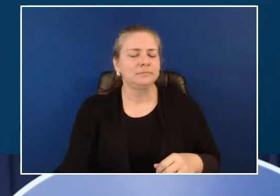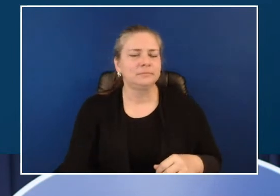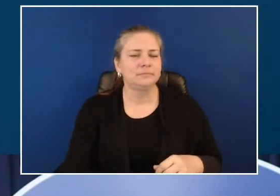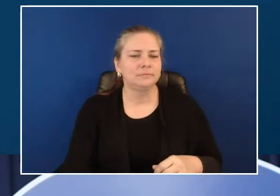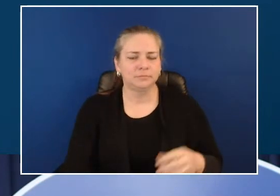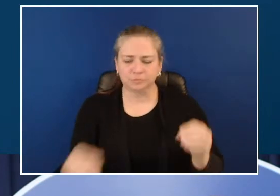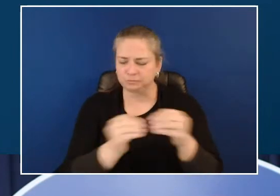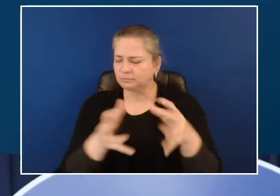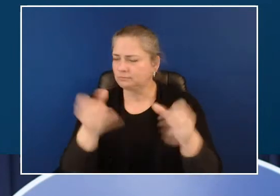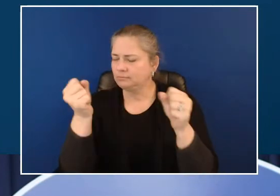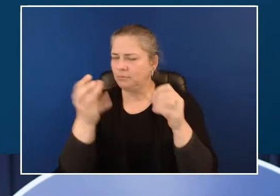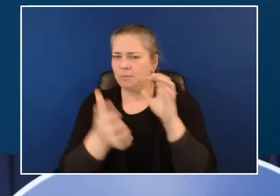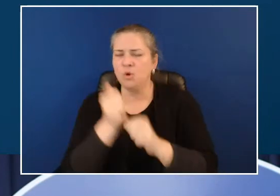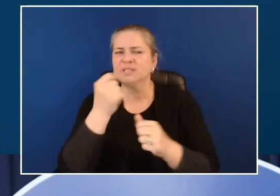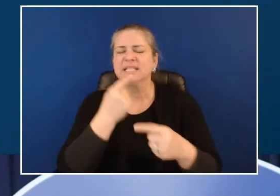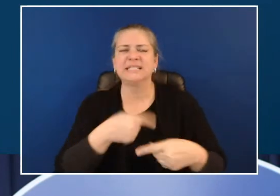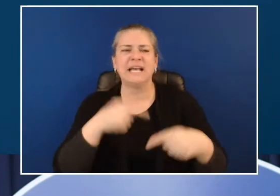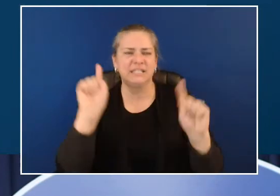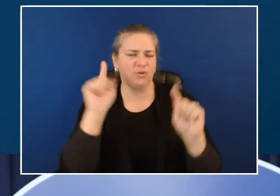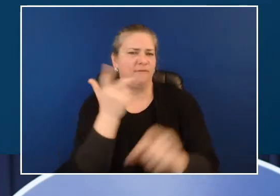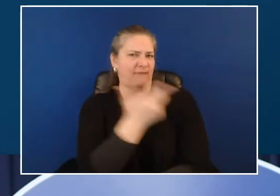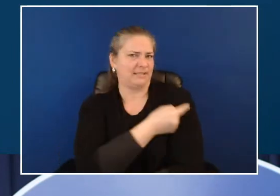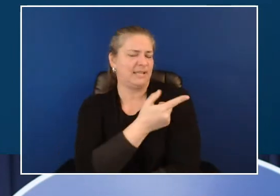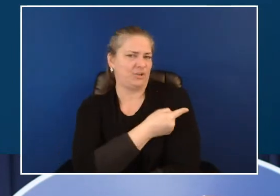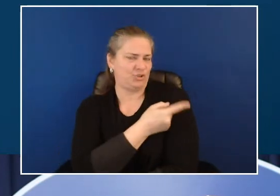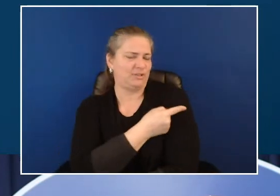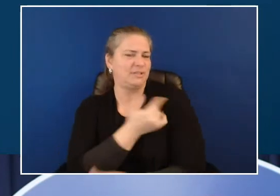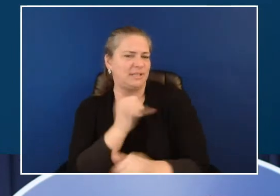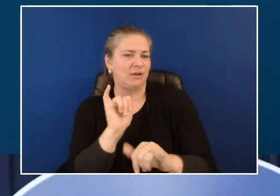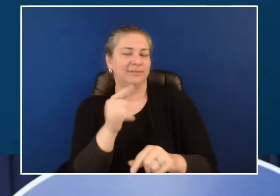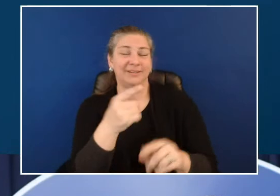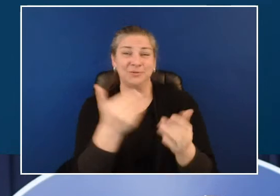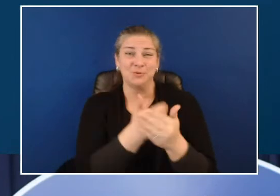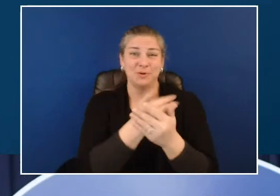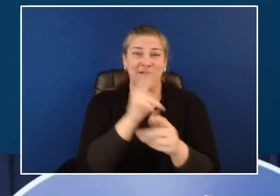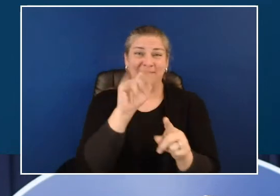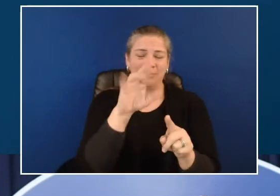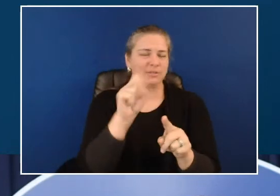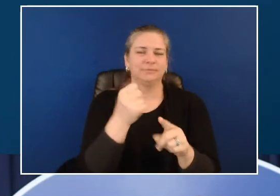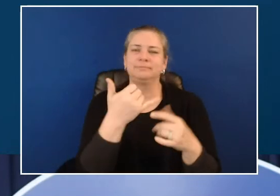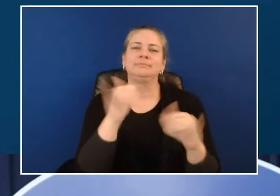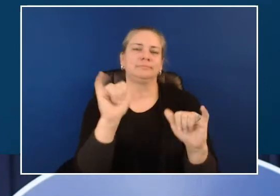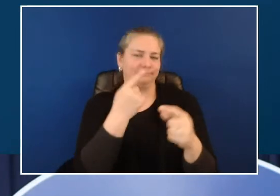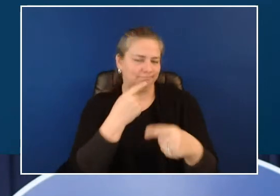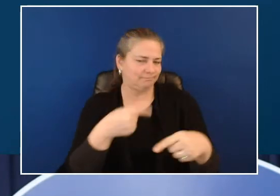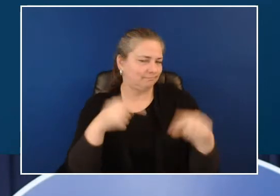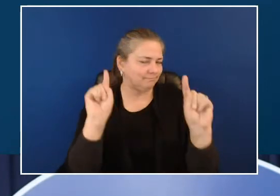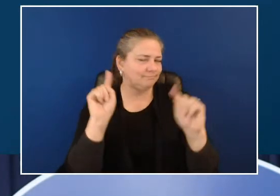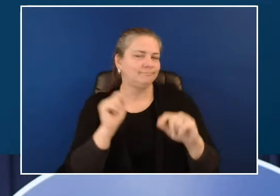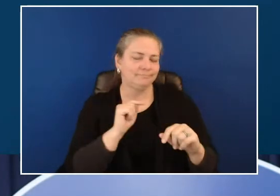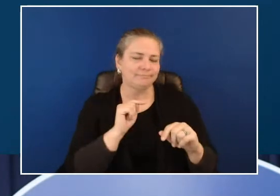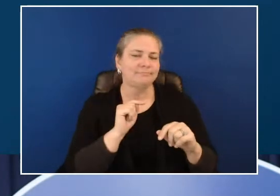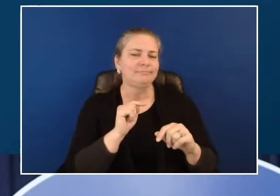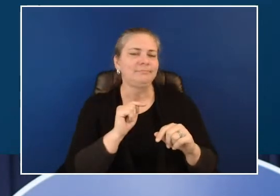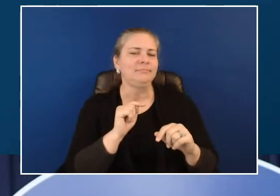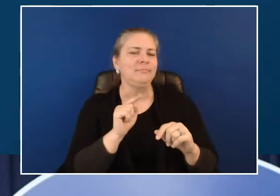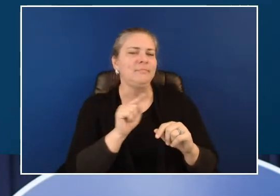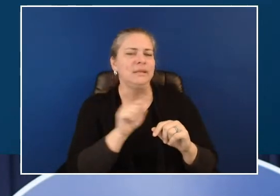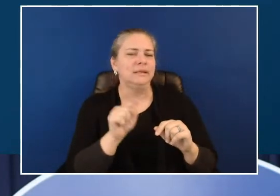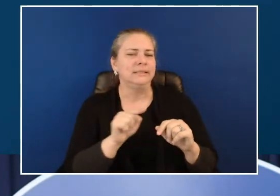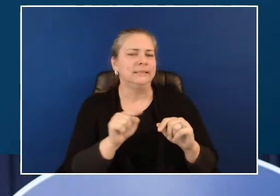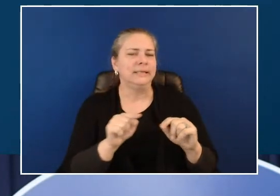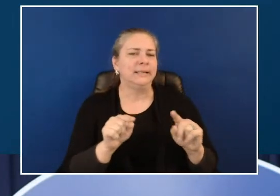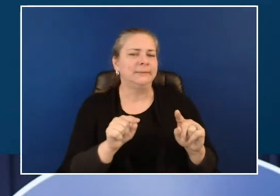successful vaccination against a new virus in human history. It's just the adversary is